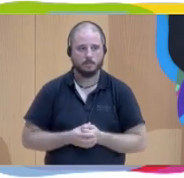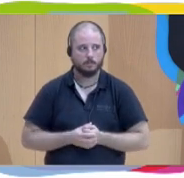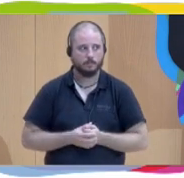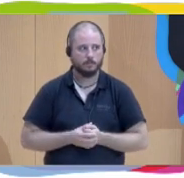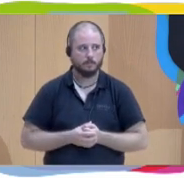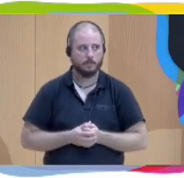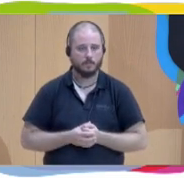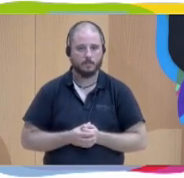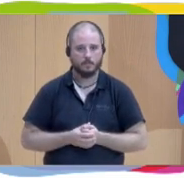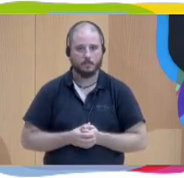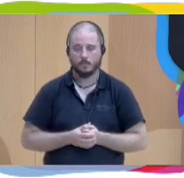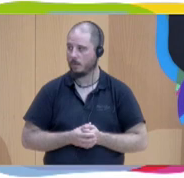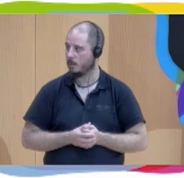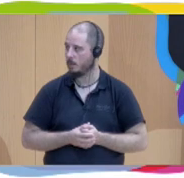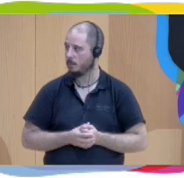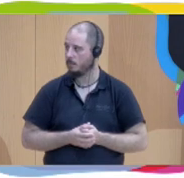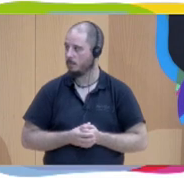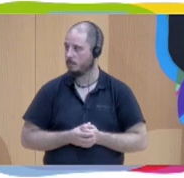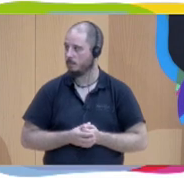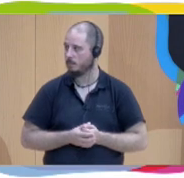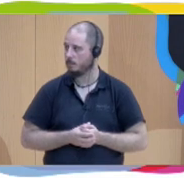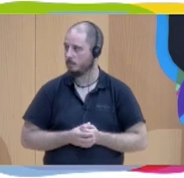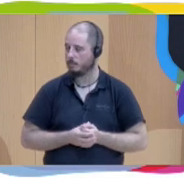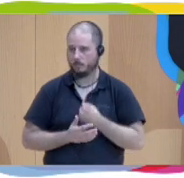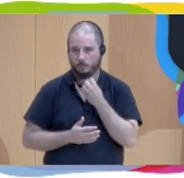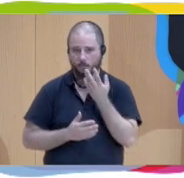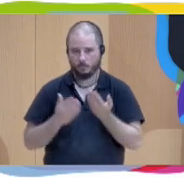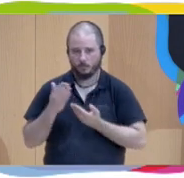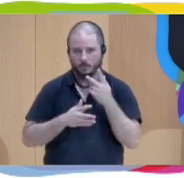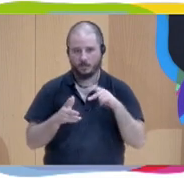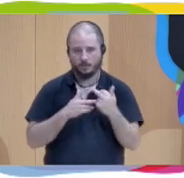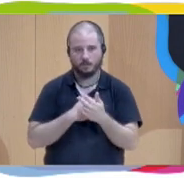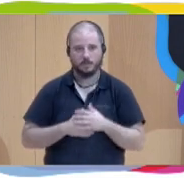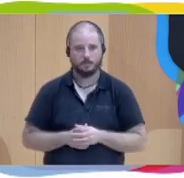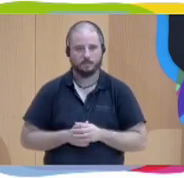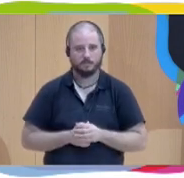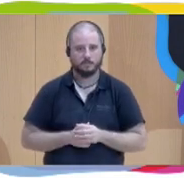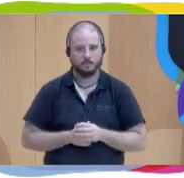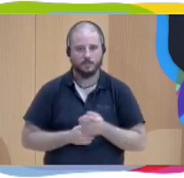Buenas. Egunon. Buongiorno.